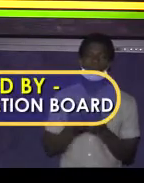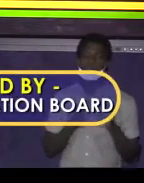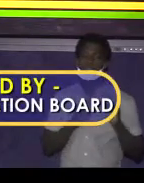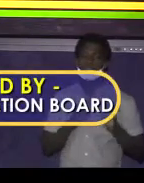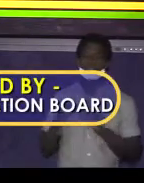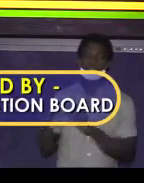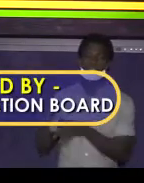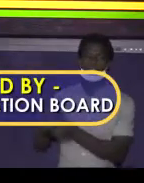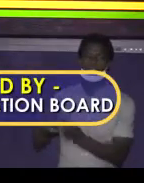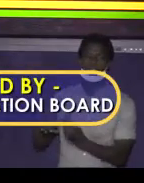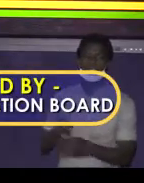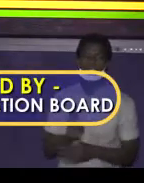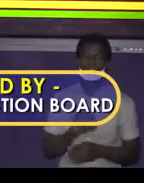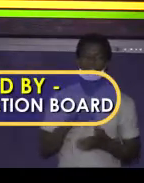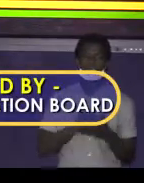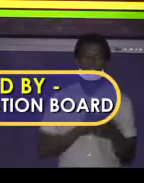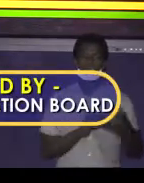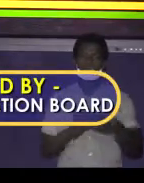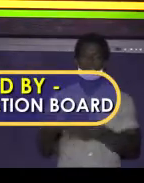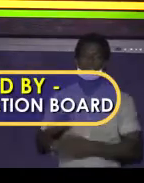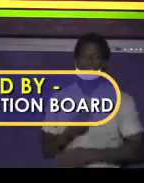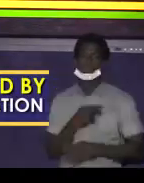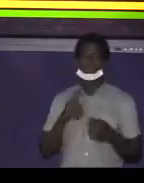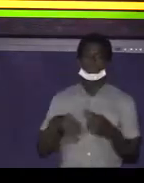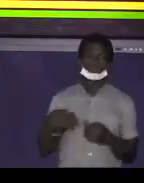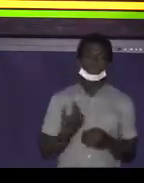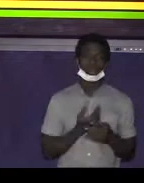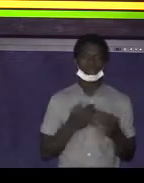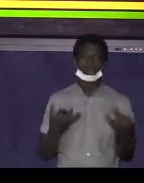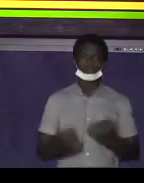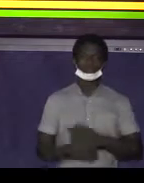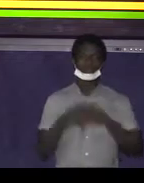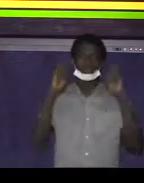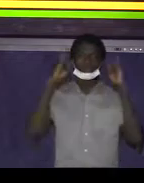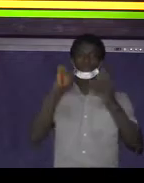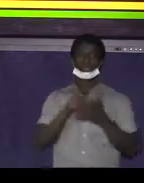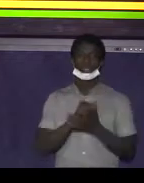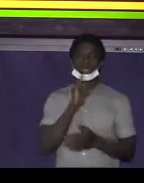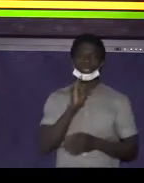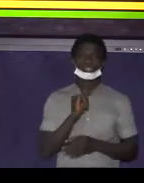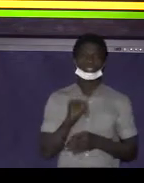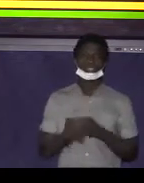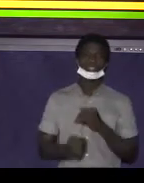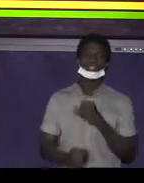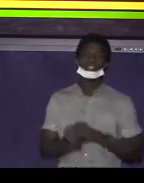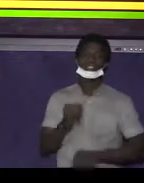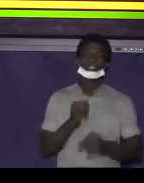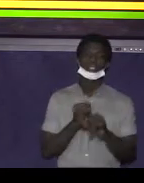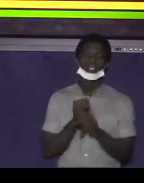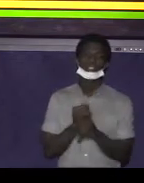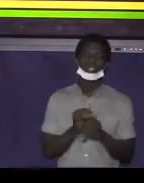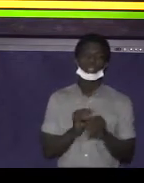the villages around them. That leads us to our today's topic, and that is international